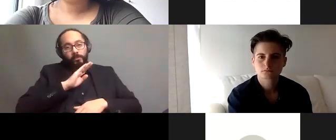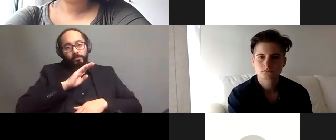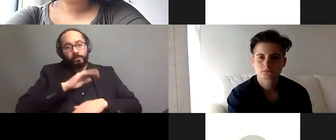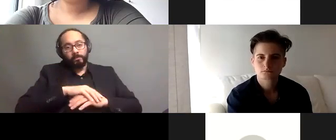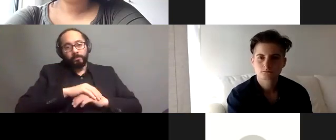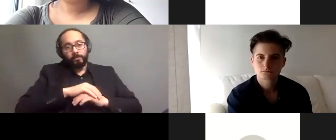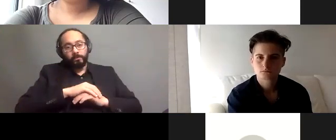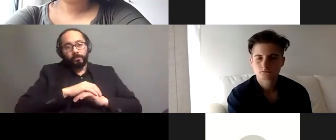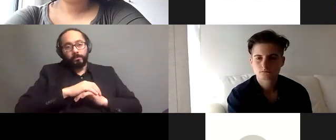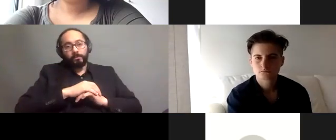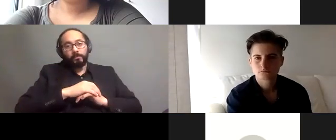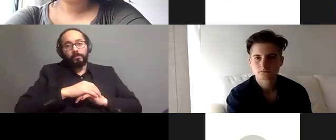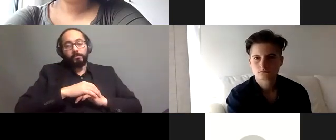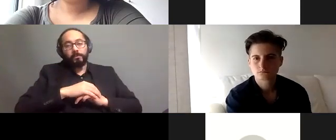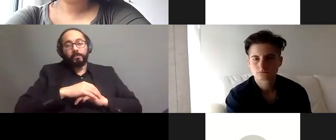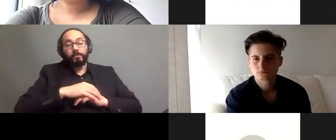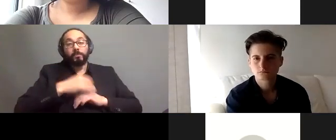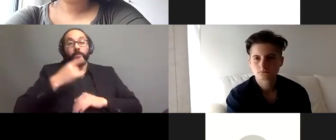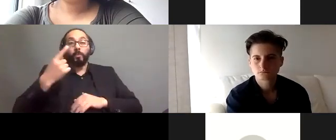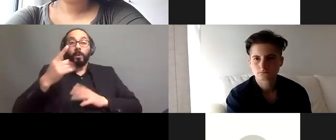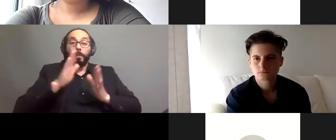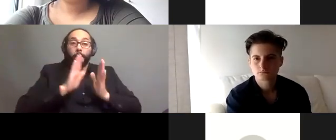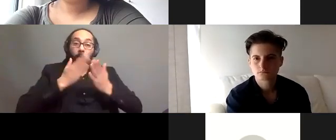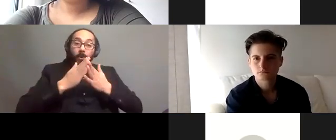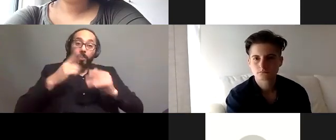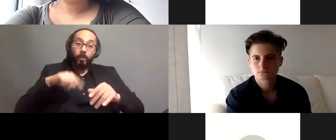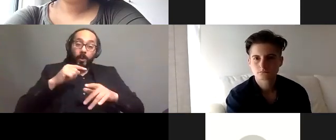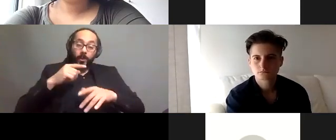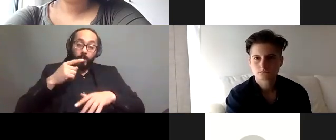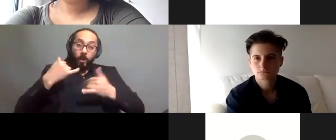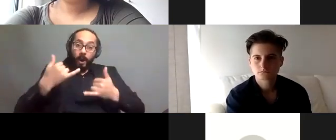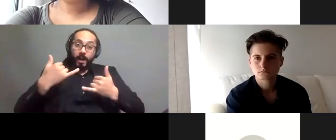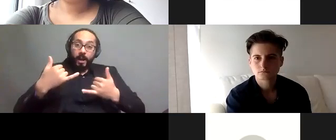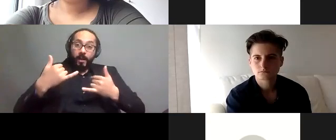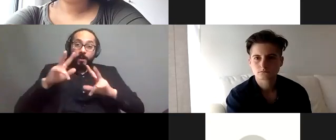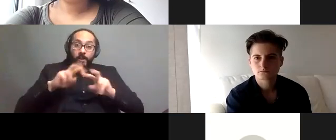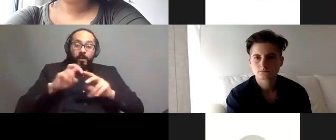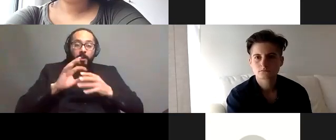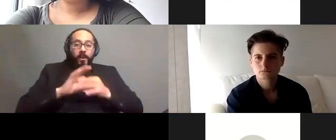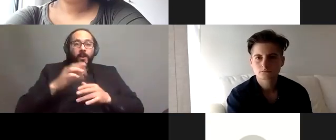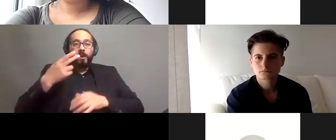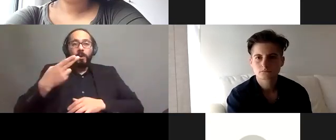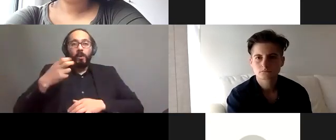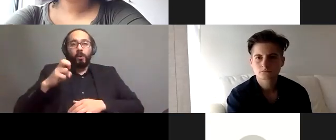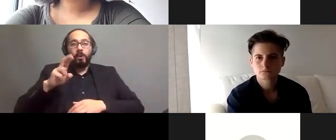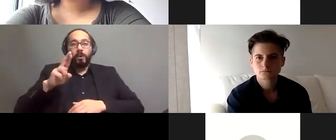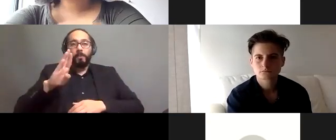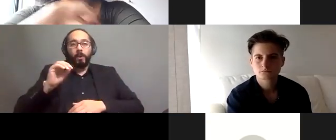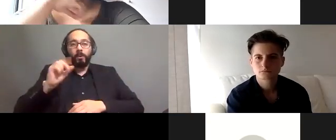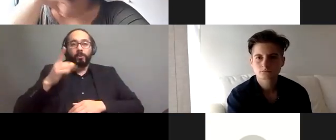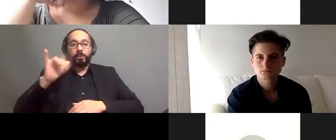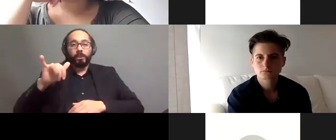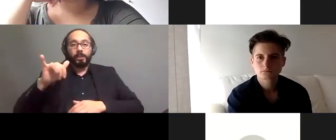one of the books that we've been working through right now is about herbology of North America. And in the